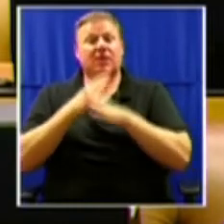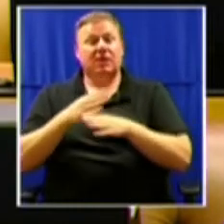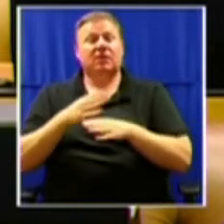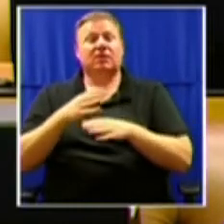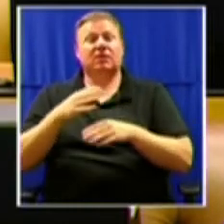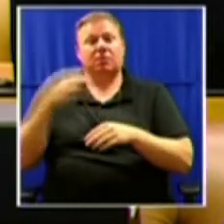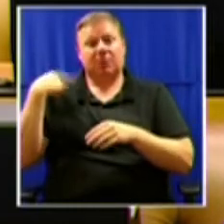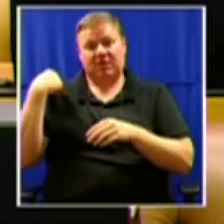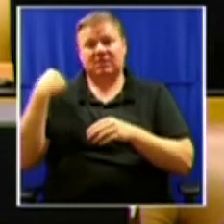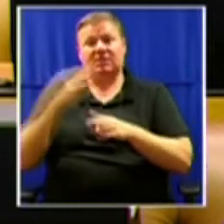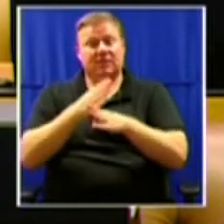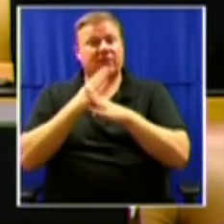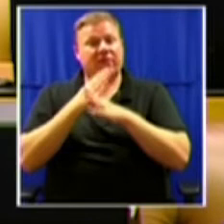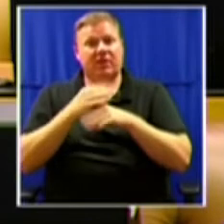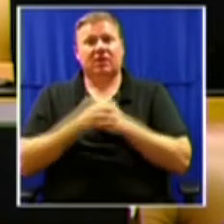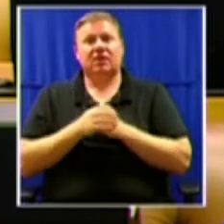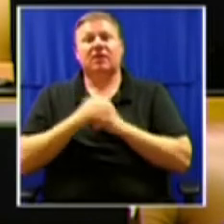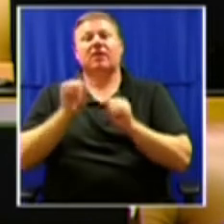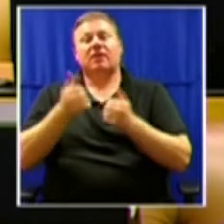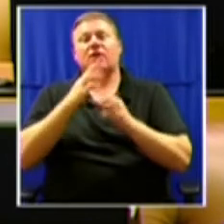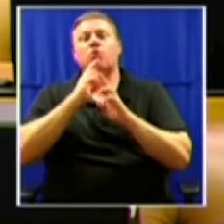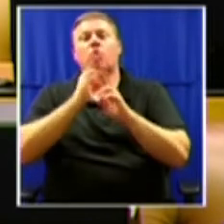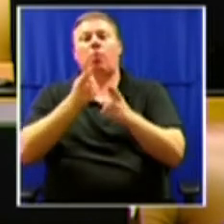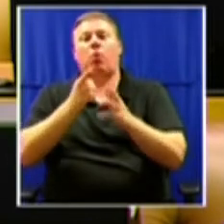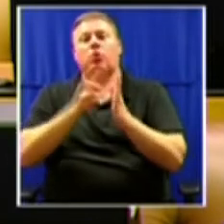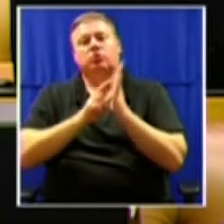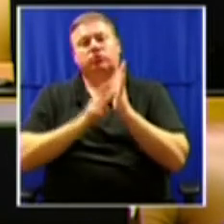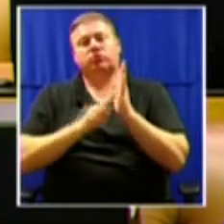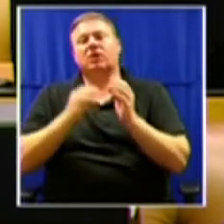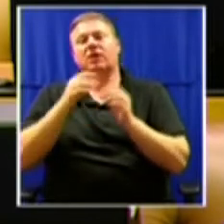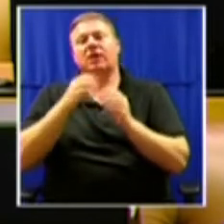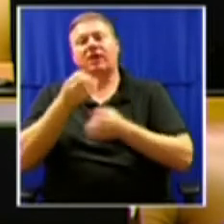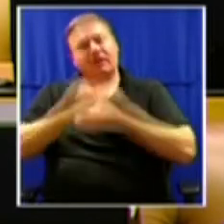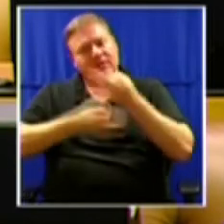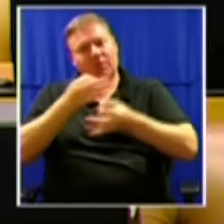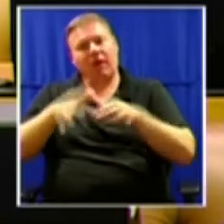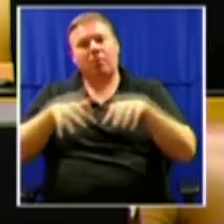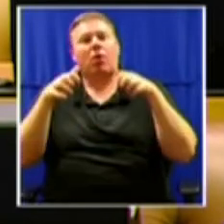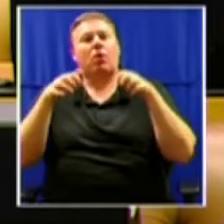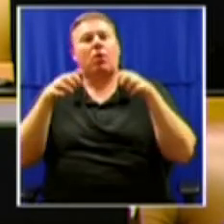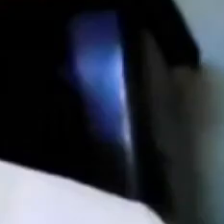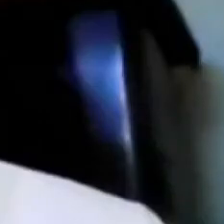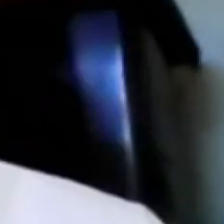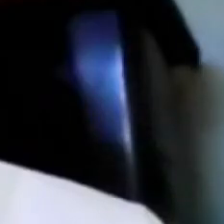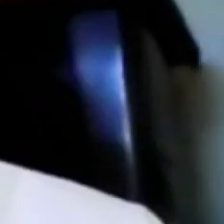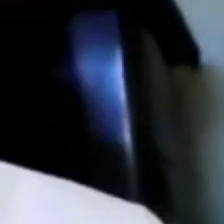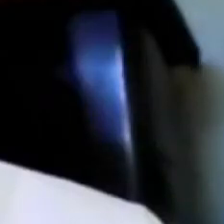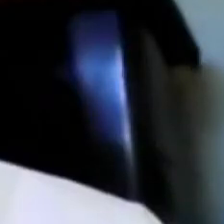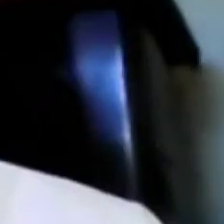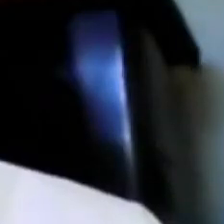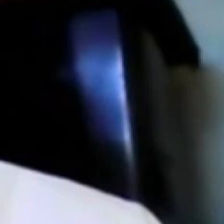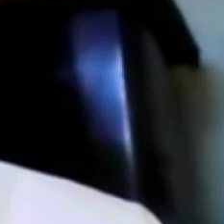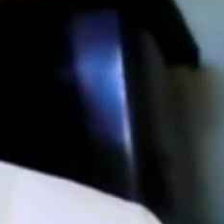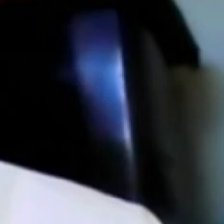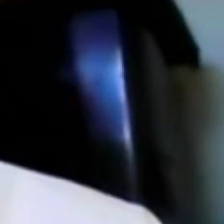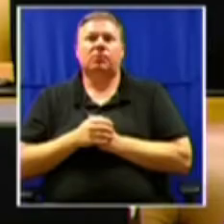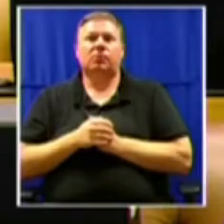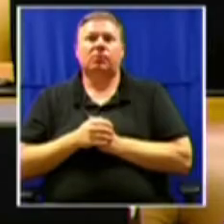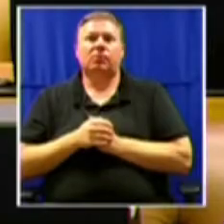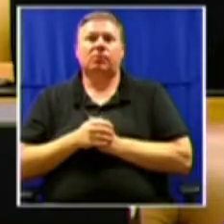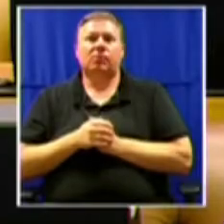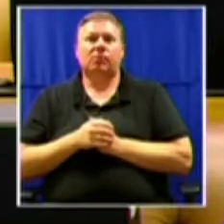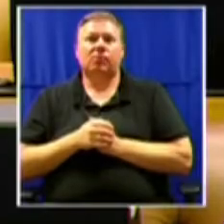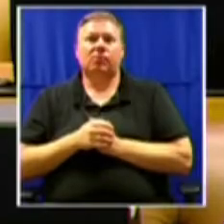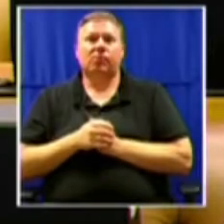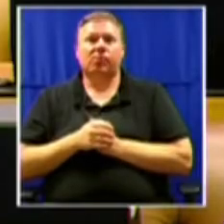few days report to the Parliament to say the soldiers will be